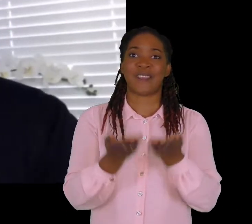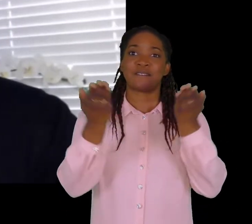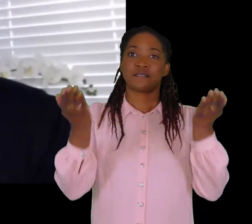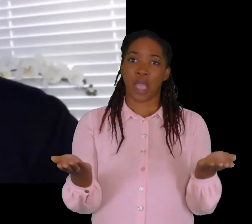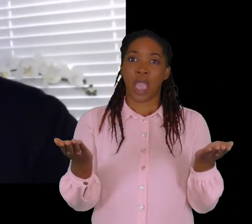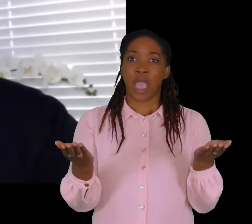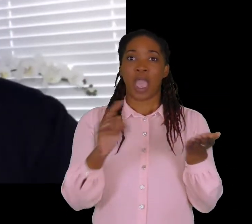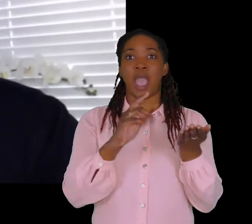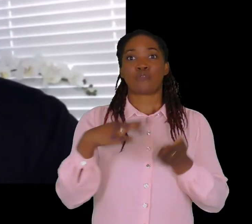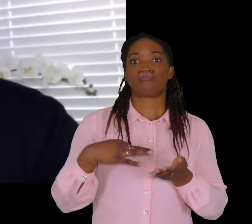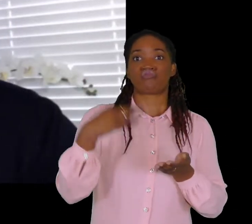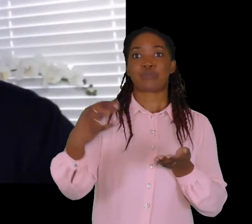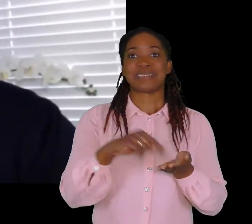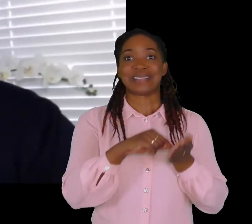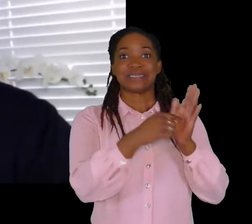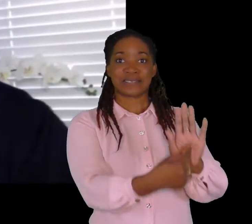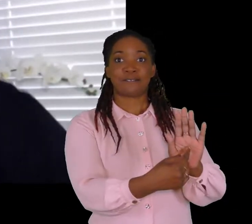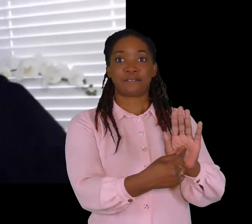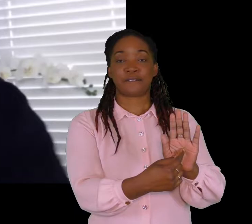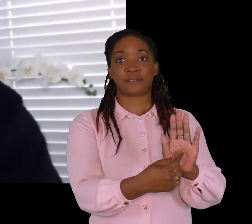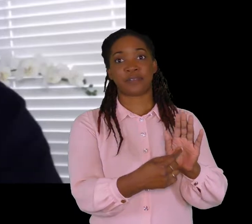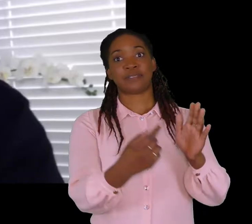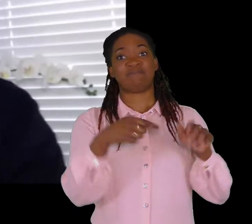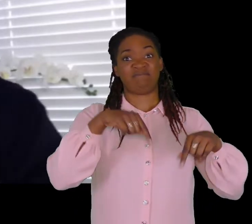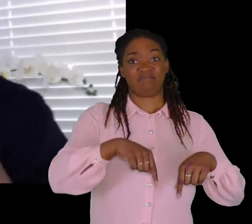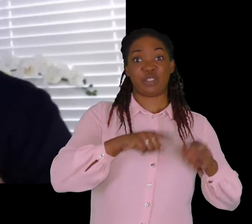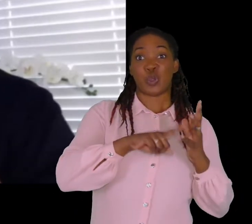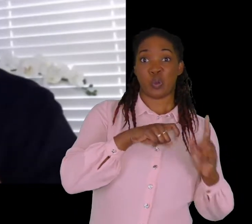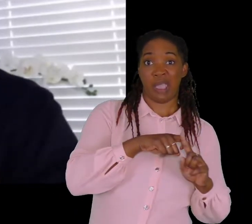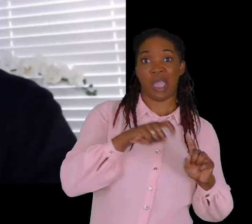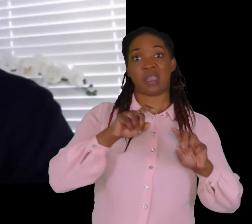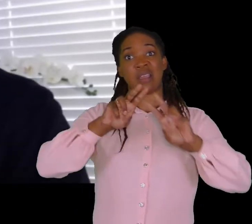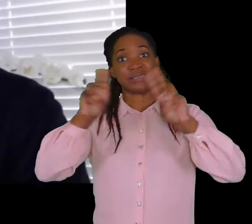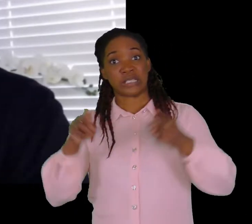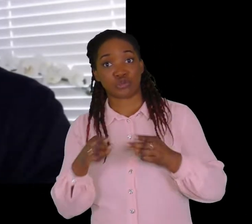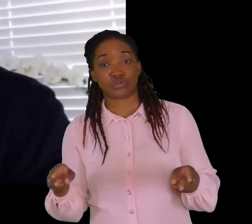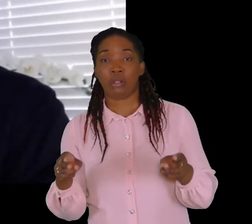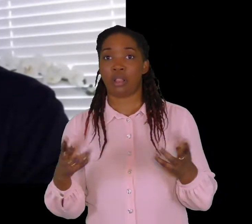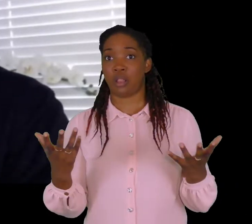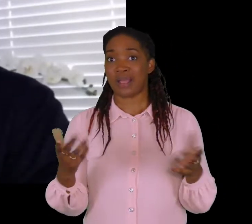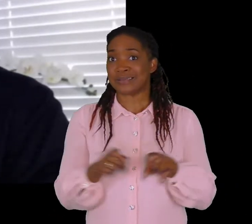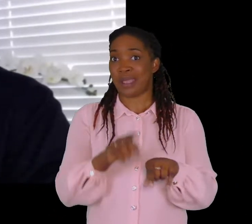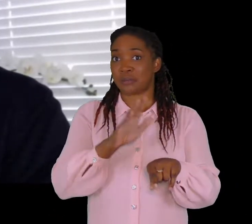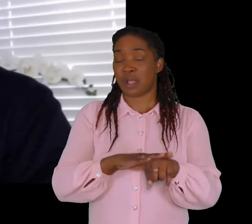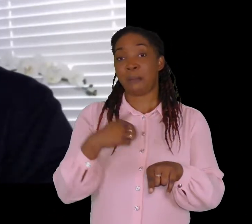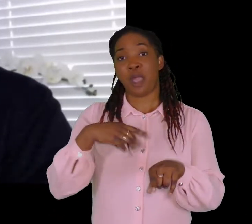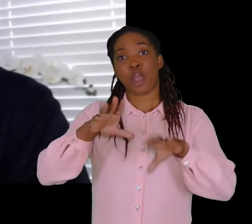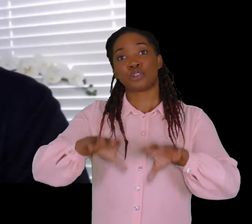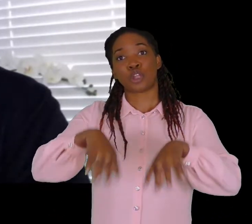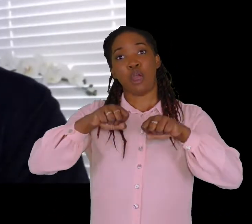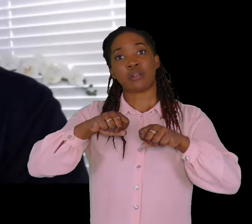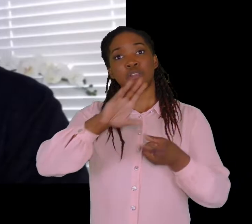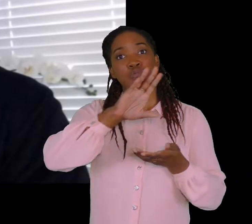democratic and representative culture field in the UK and internationally. And simultaneously, I